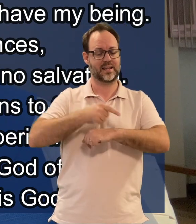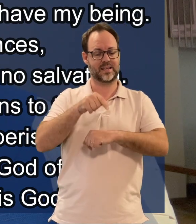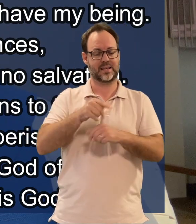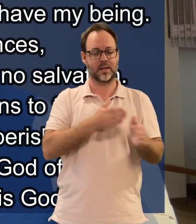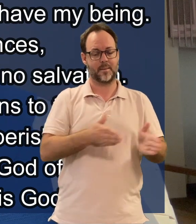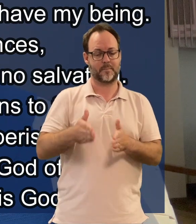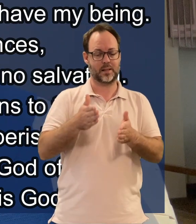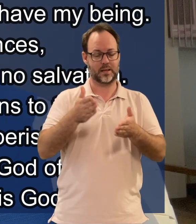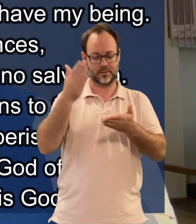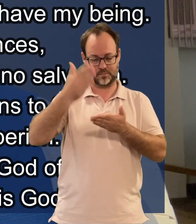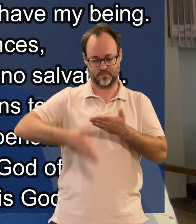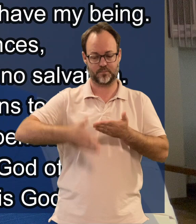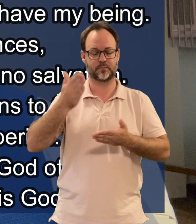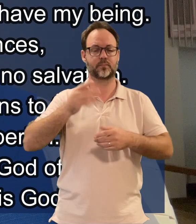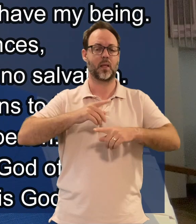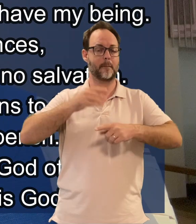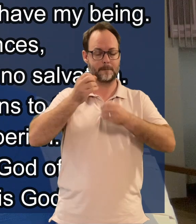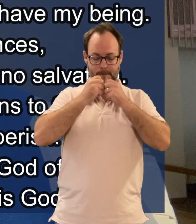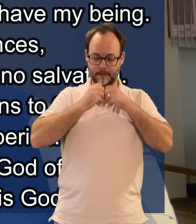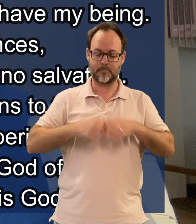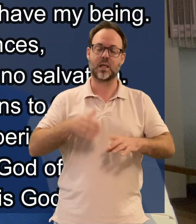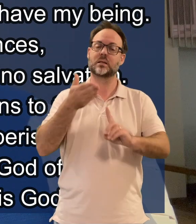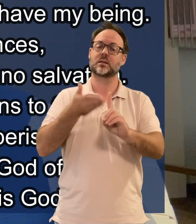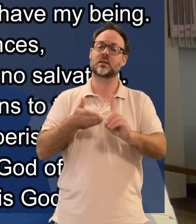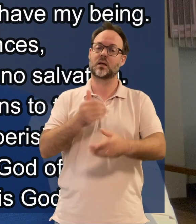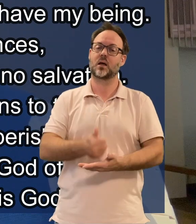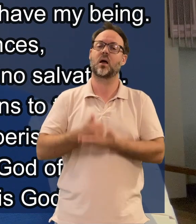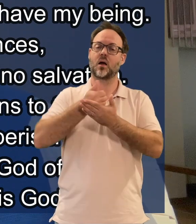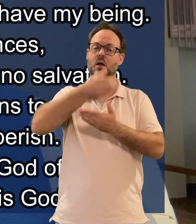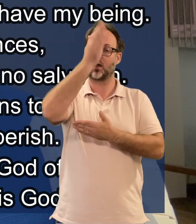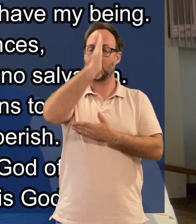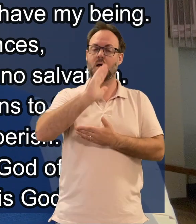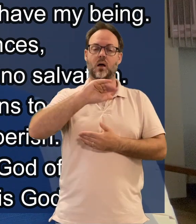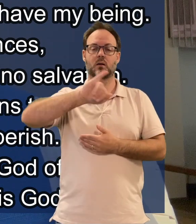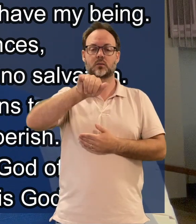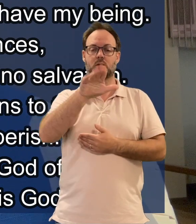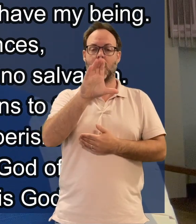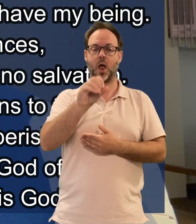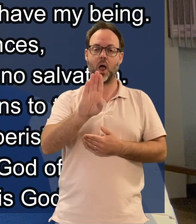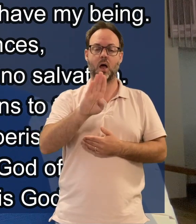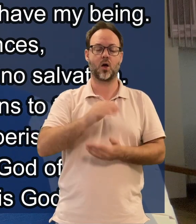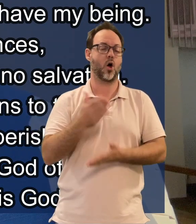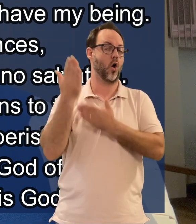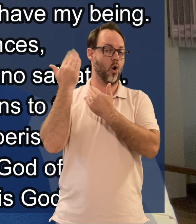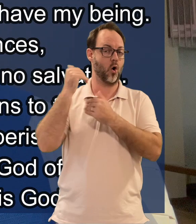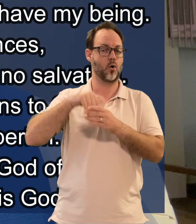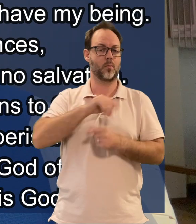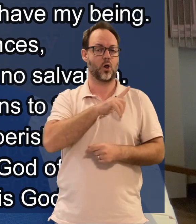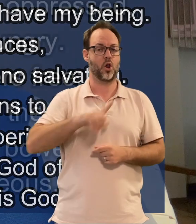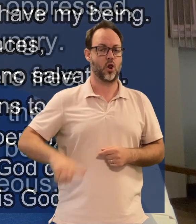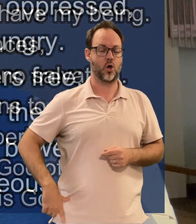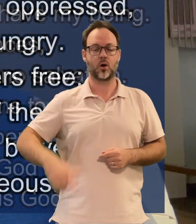his plans perish. Blessed is he whose help is the God of Jacob, whose hope is in the Lord